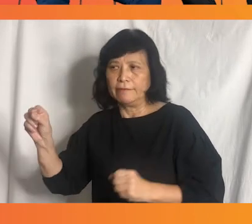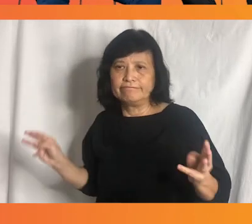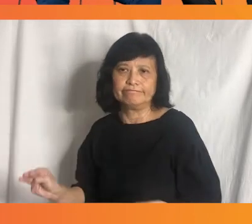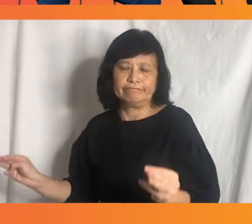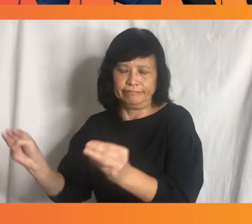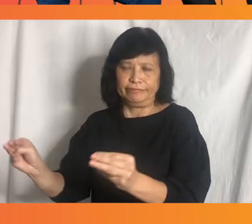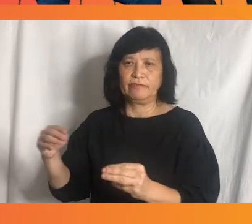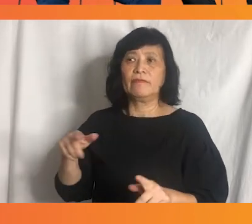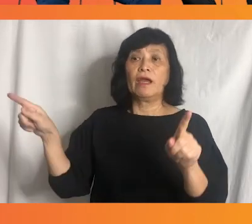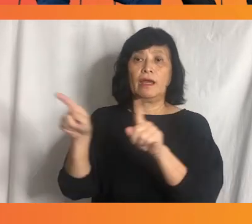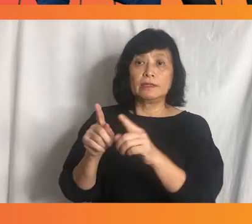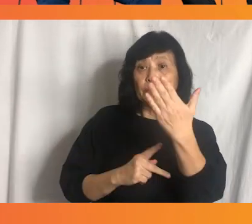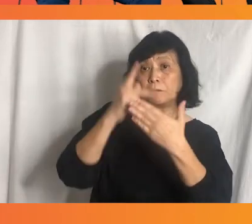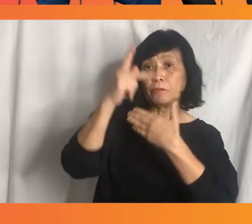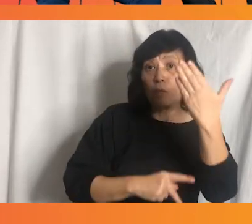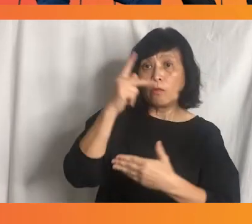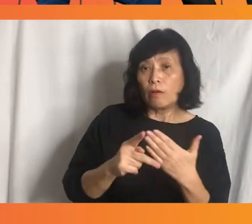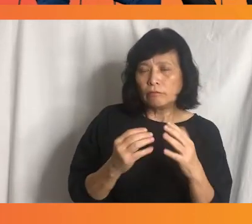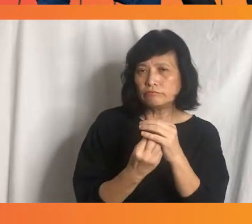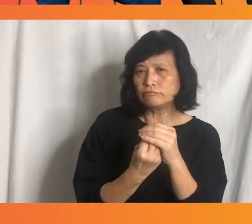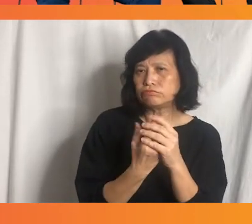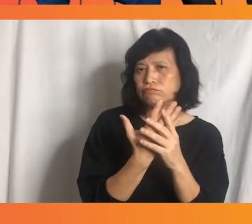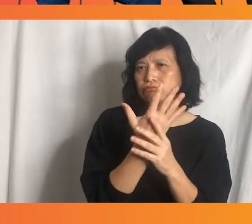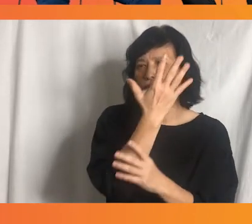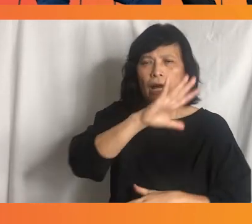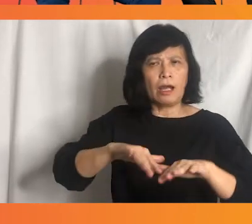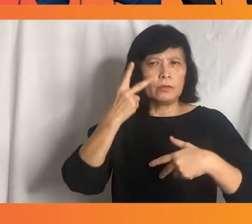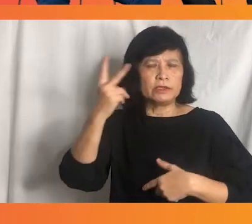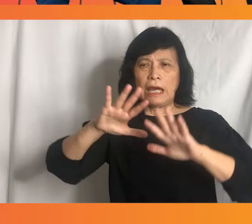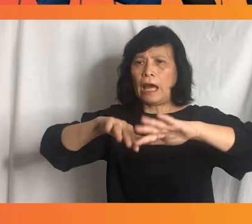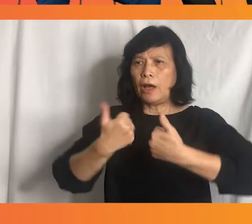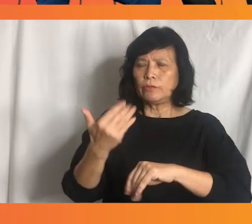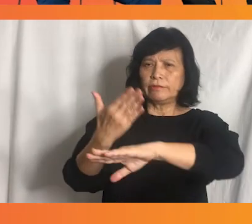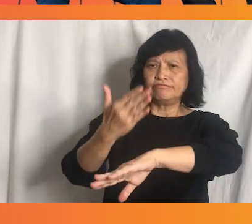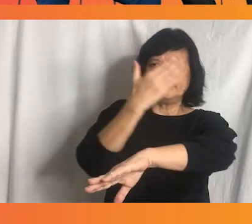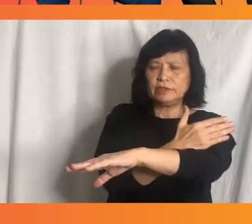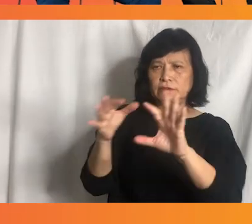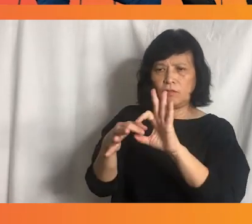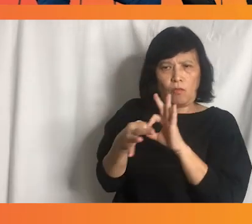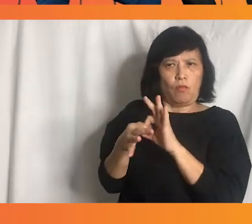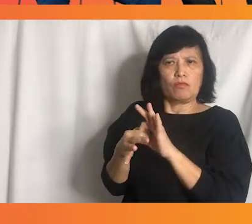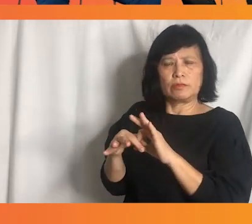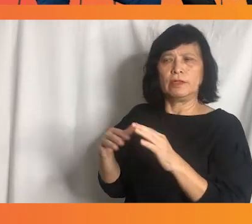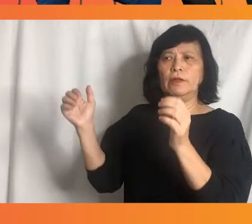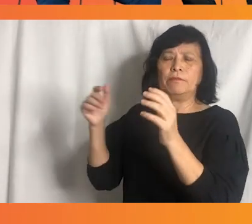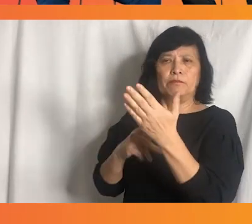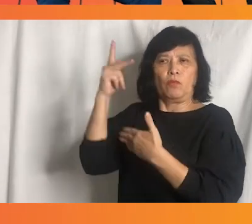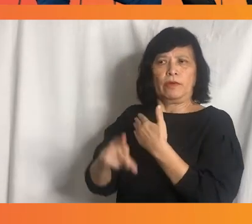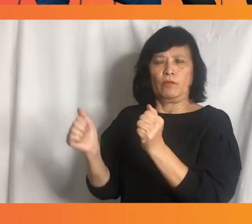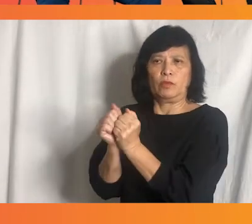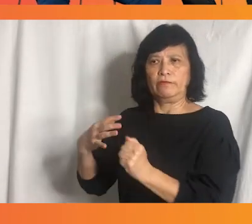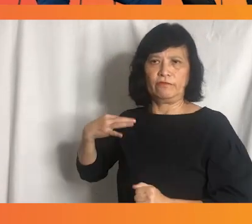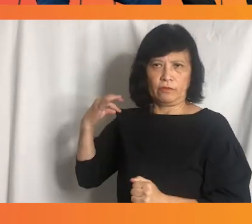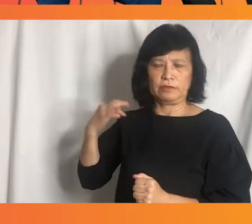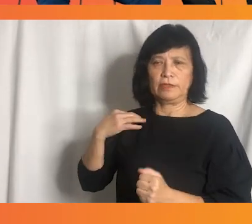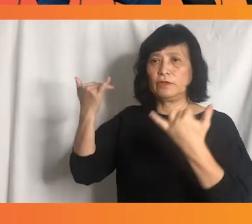program grew, I think one of the things that we really looked at was how could we increase that ownership. of that program with our volunteers. So as you can